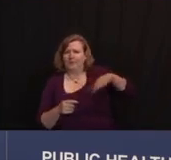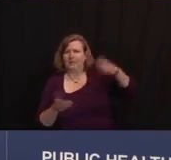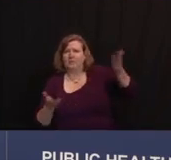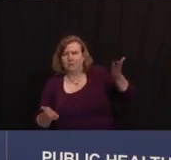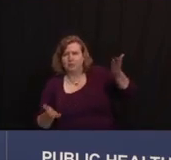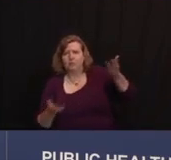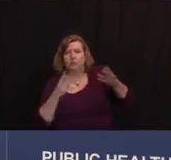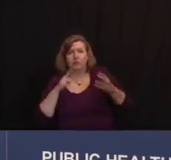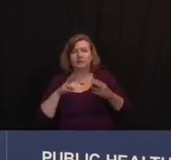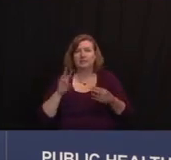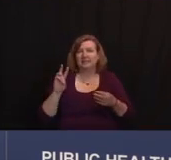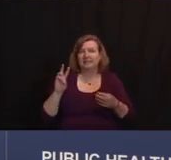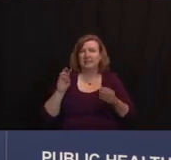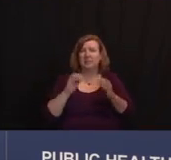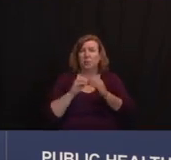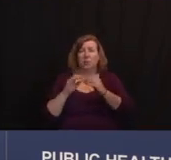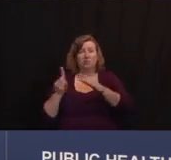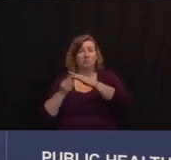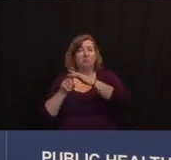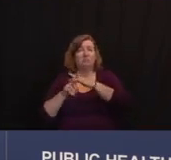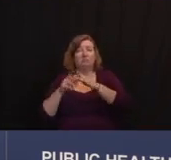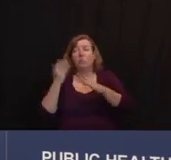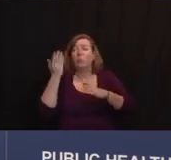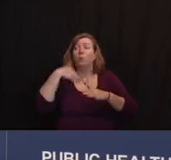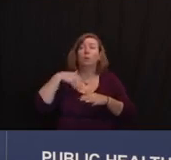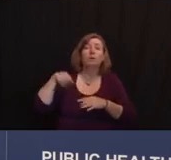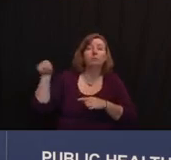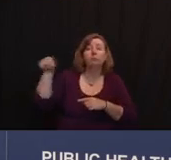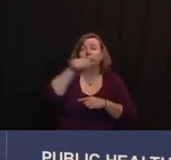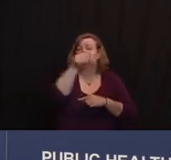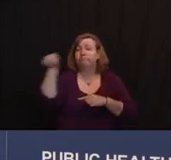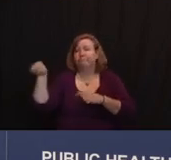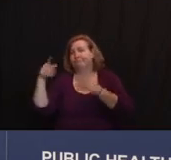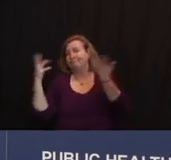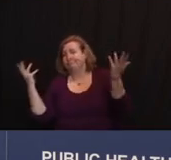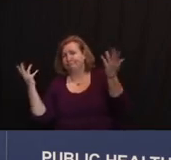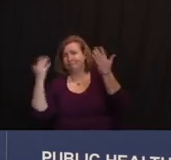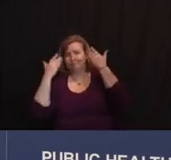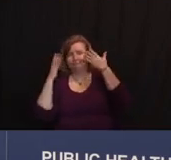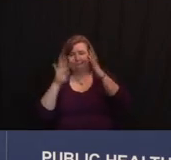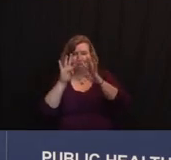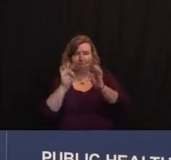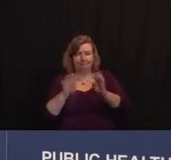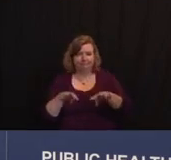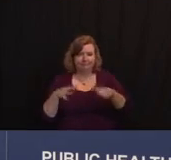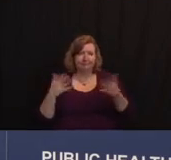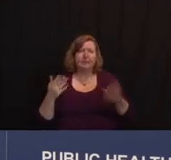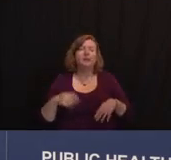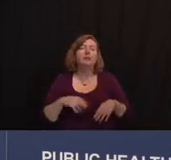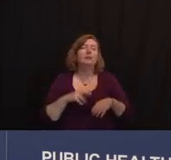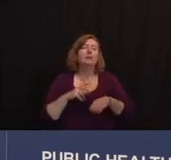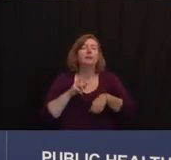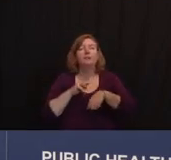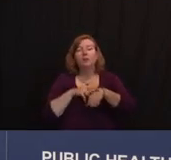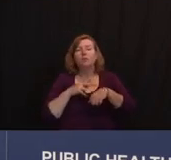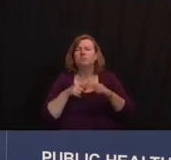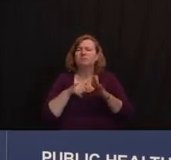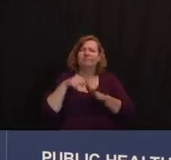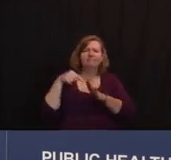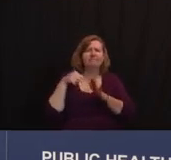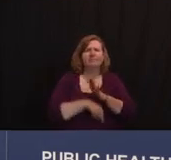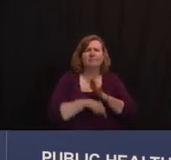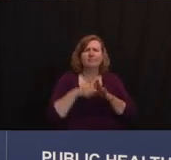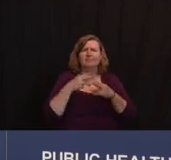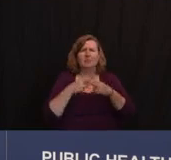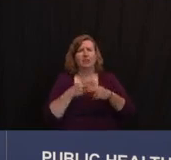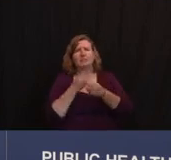these 6 cases that we perhaps need to look at as well? And of course, they've had a very intensive safety monitoring